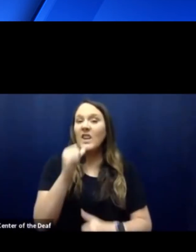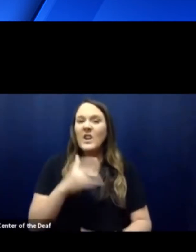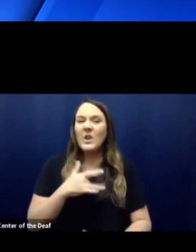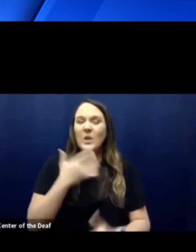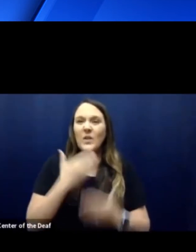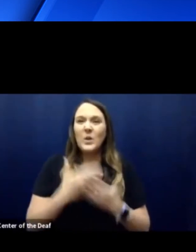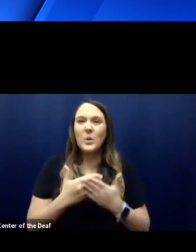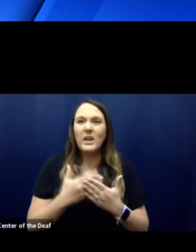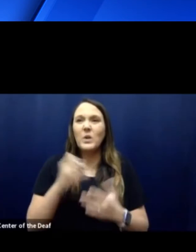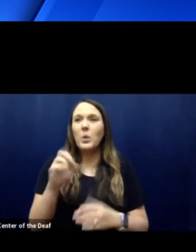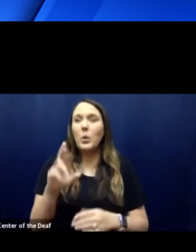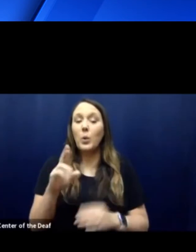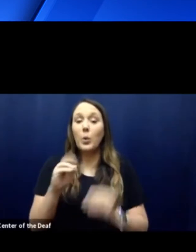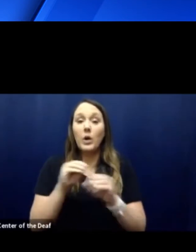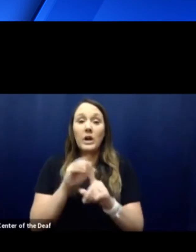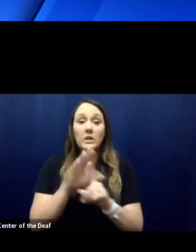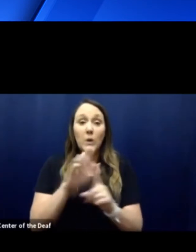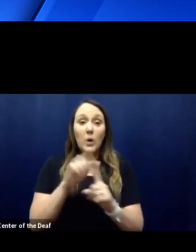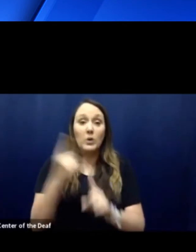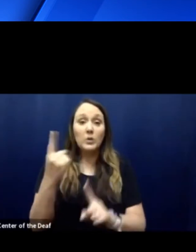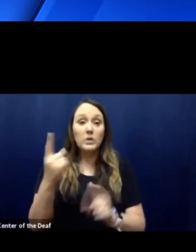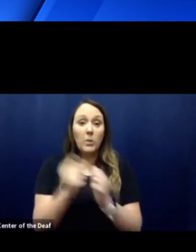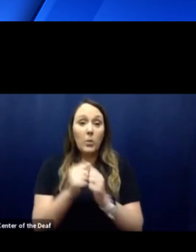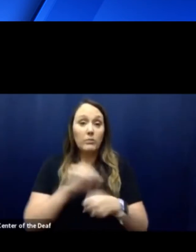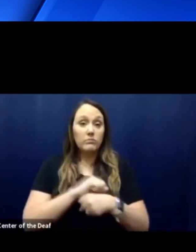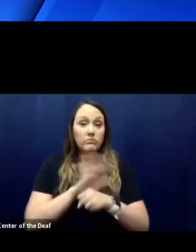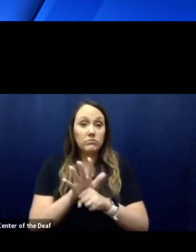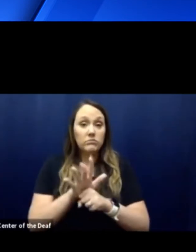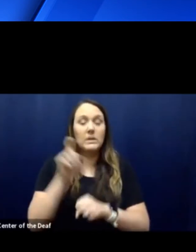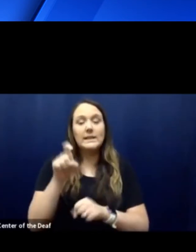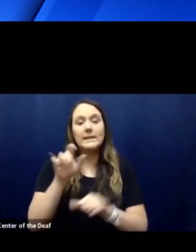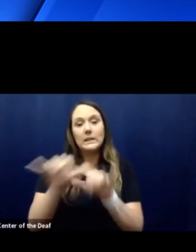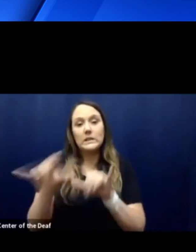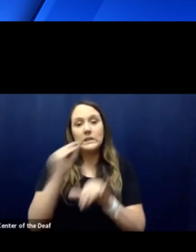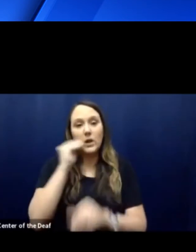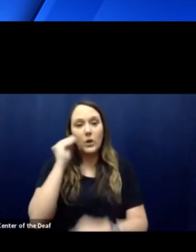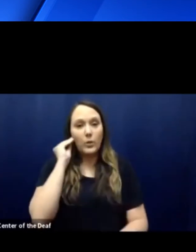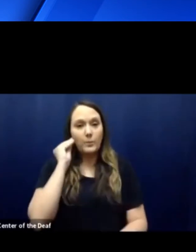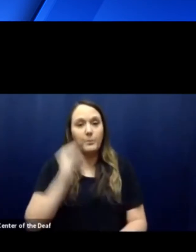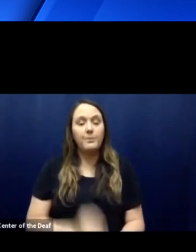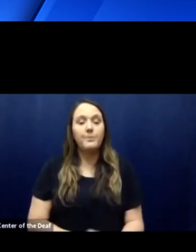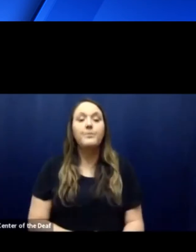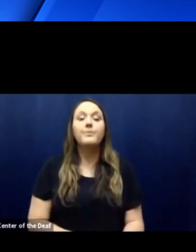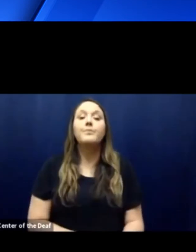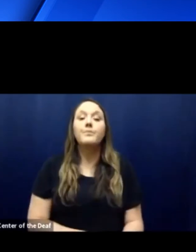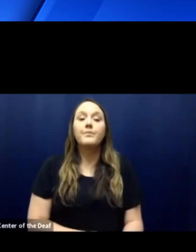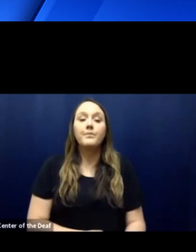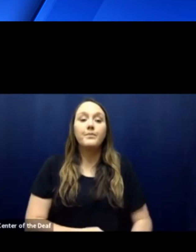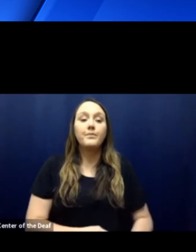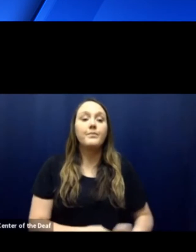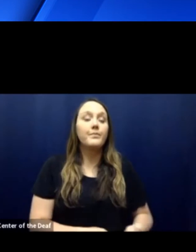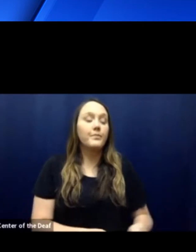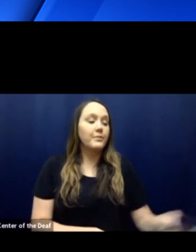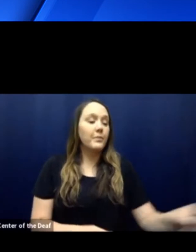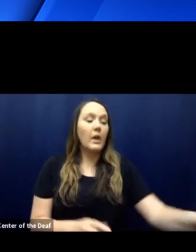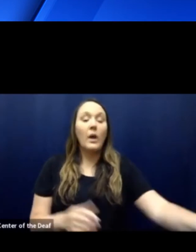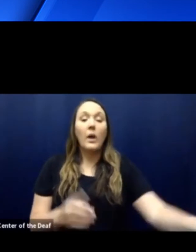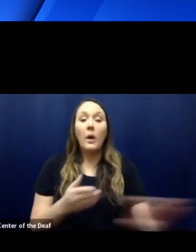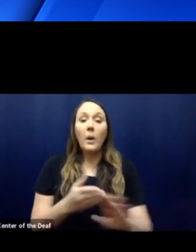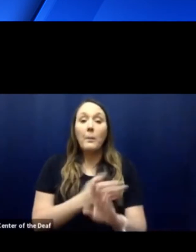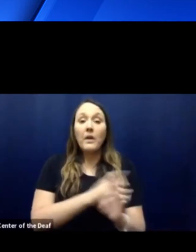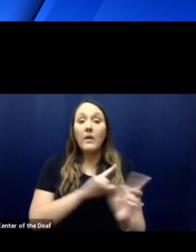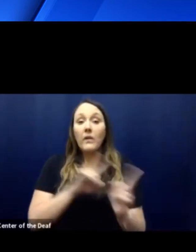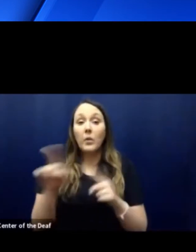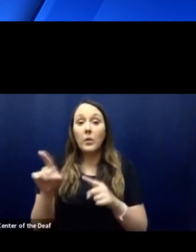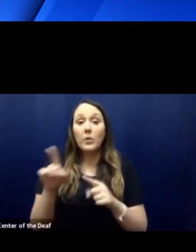well or you've been exposed to someone who has COVID-19, you need to stay home. Before you go, call your gym and see